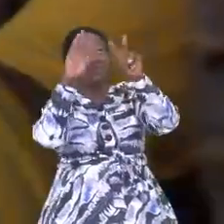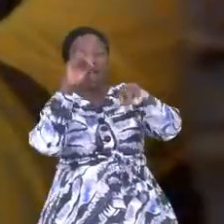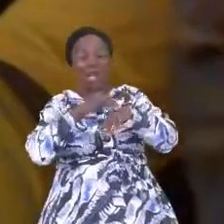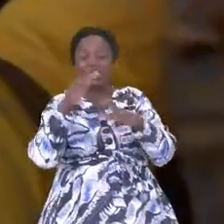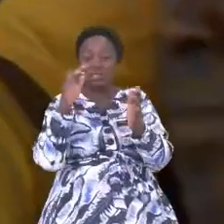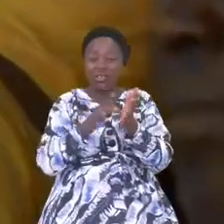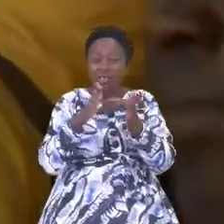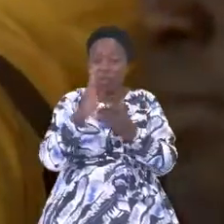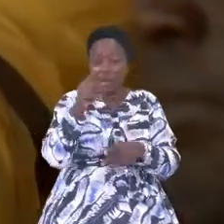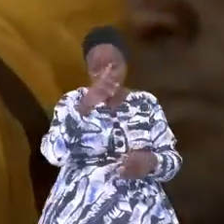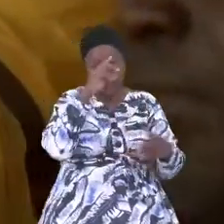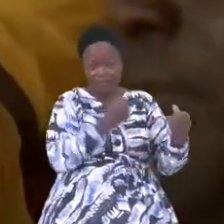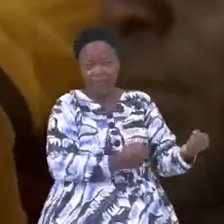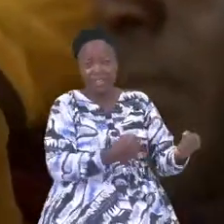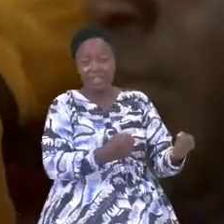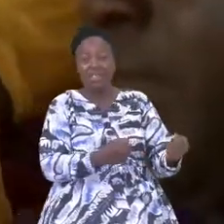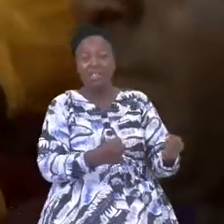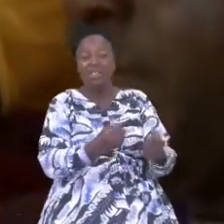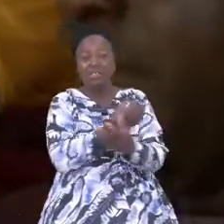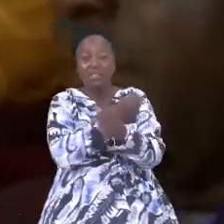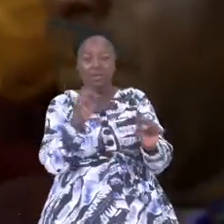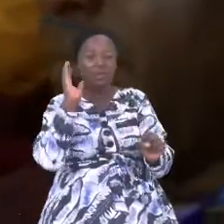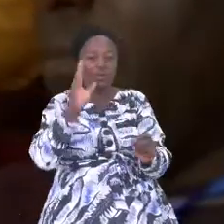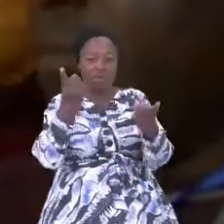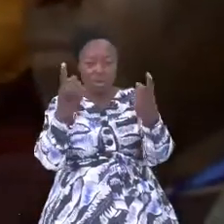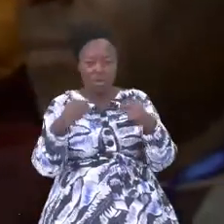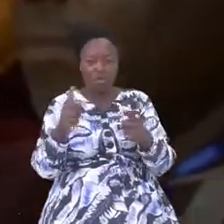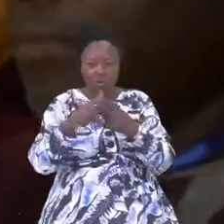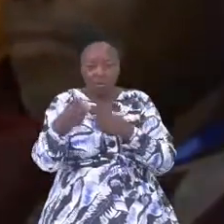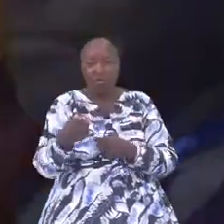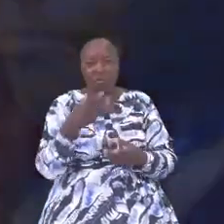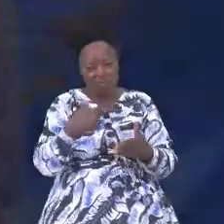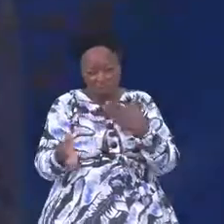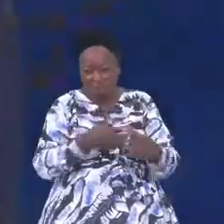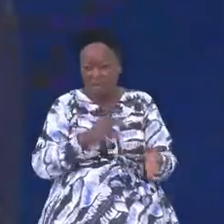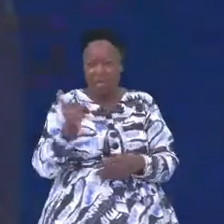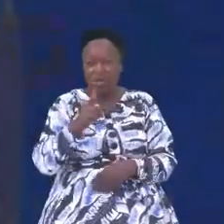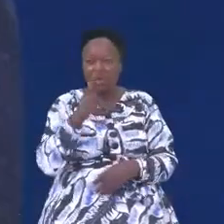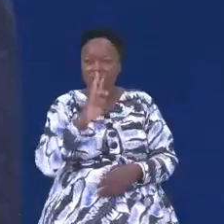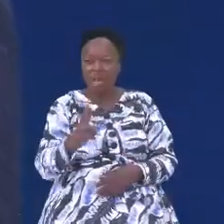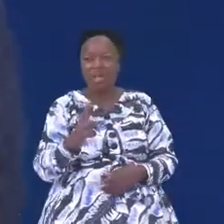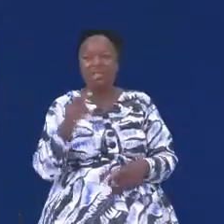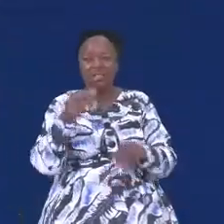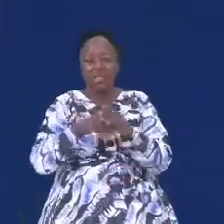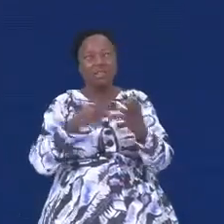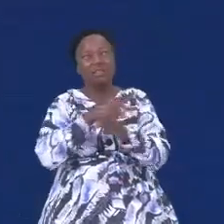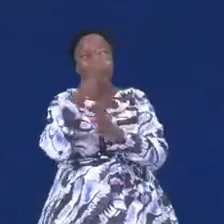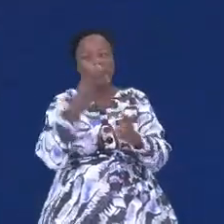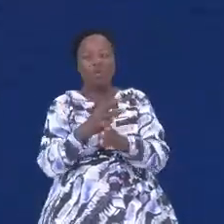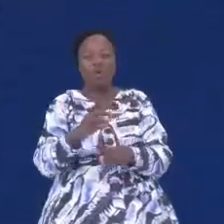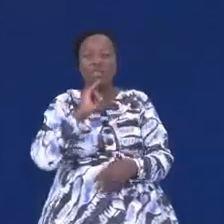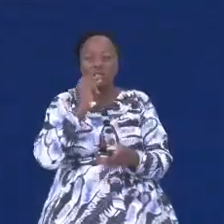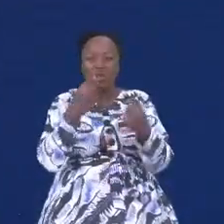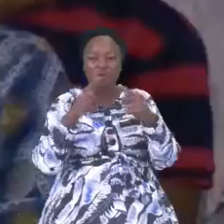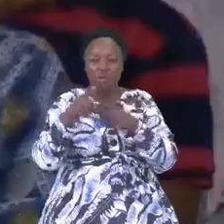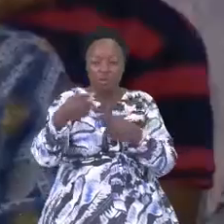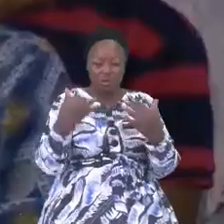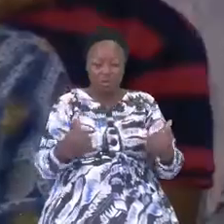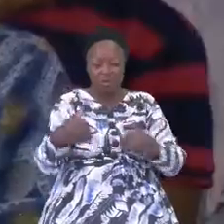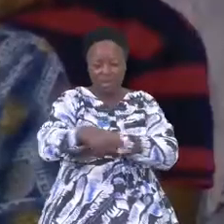Jesus by faith, salvation will come to you. No matter where you are in the world, is coming to you